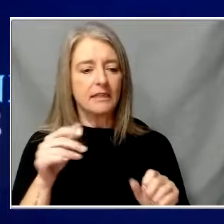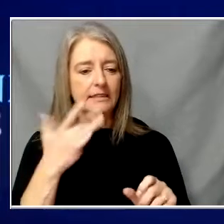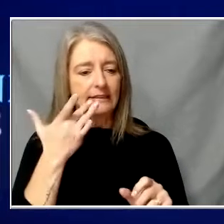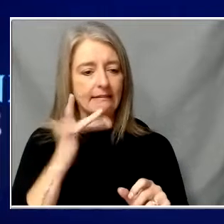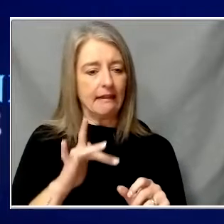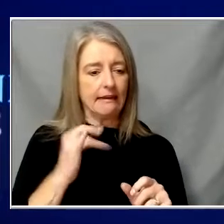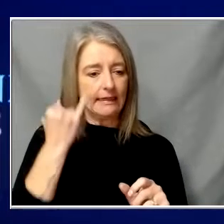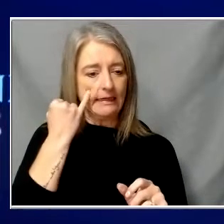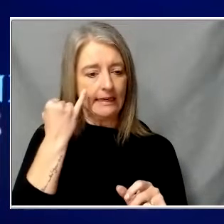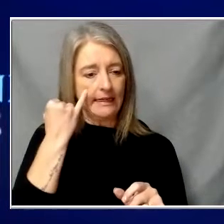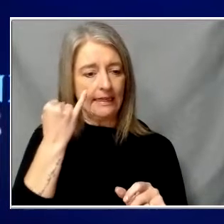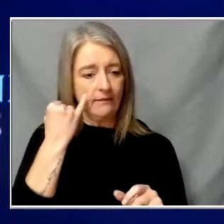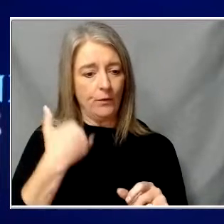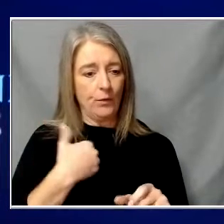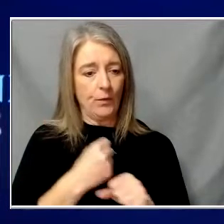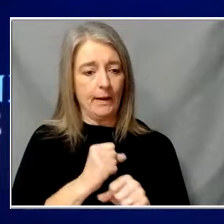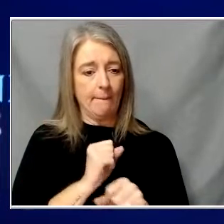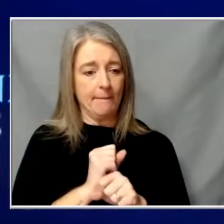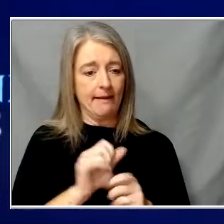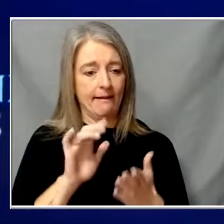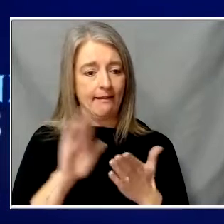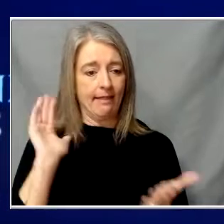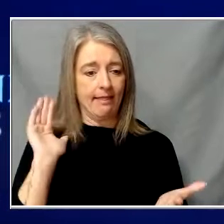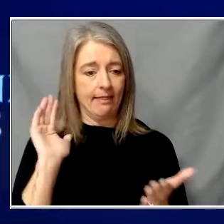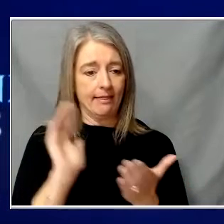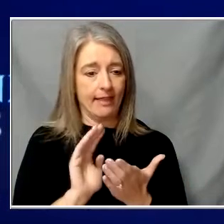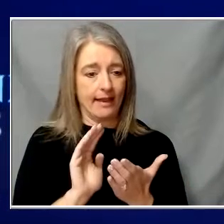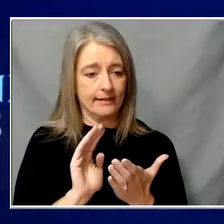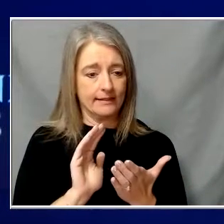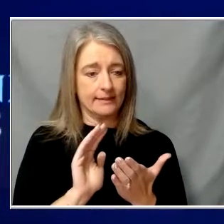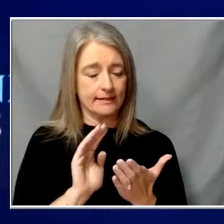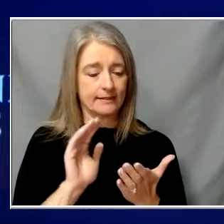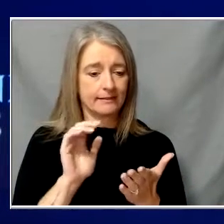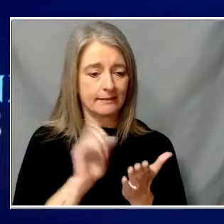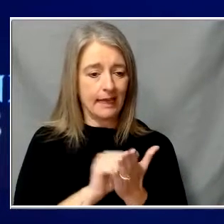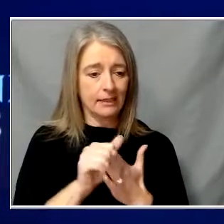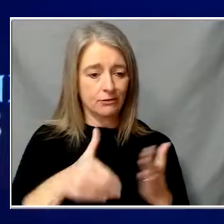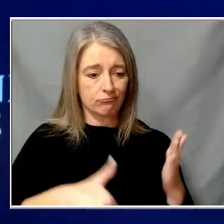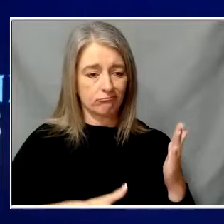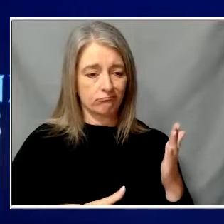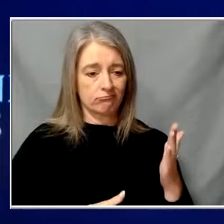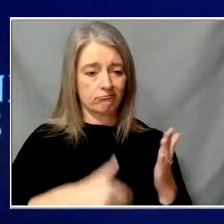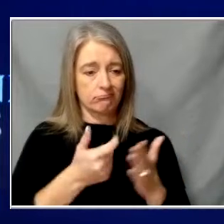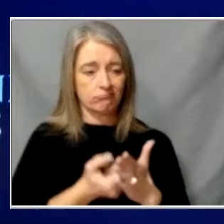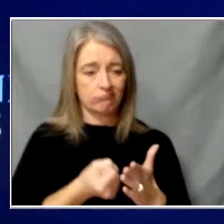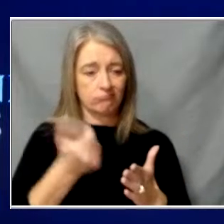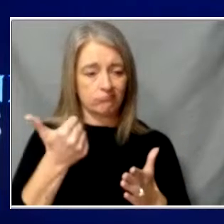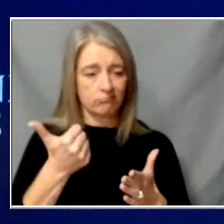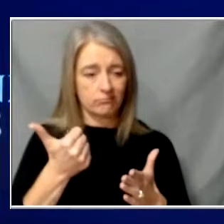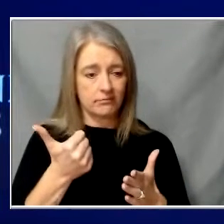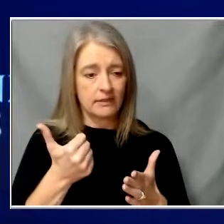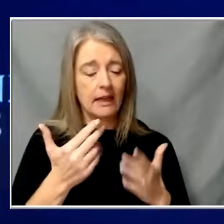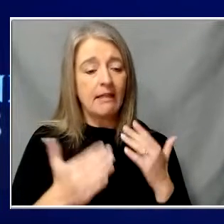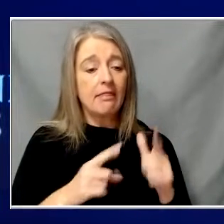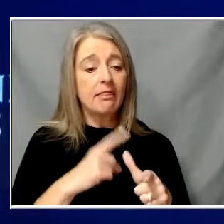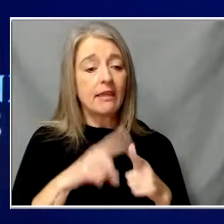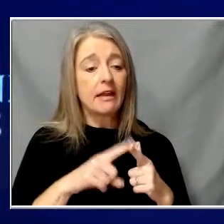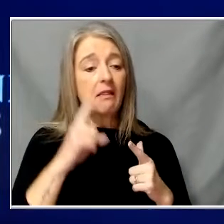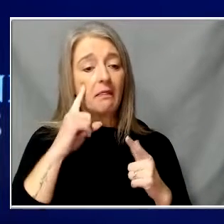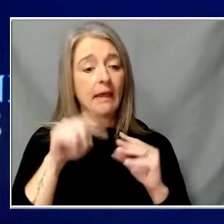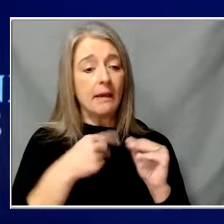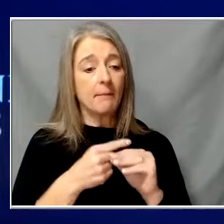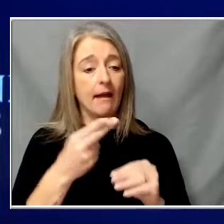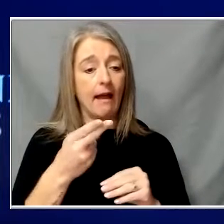can have less volume of disease within the abdomen, then I'd consider him for the HIPEC procedure. So really, it